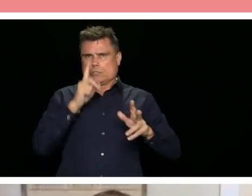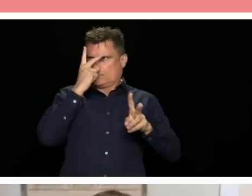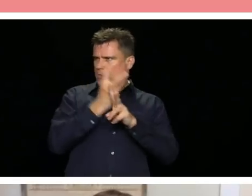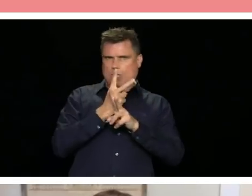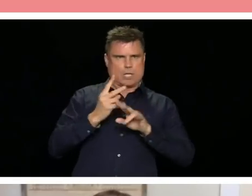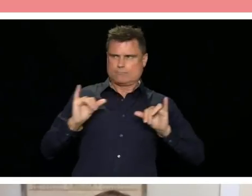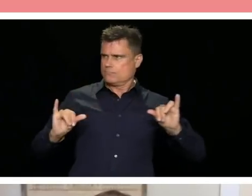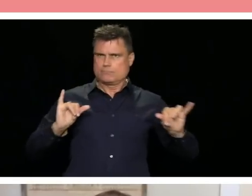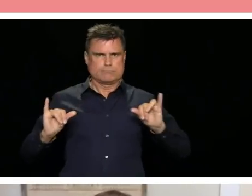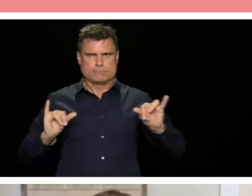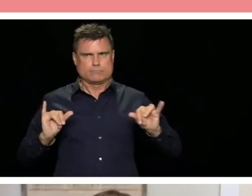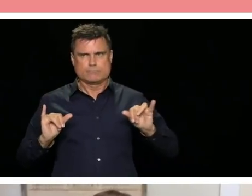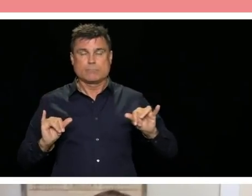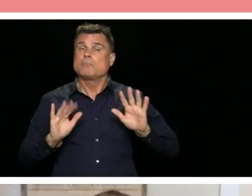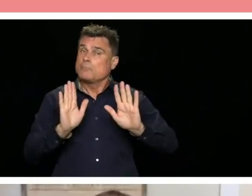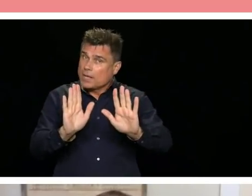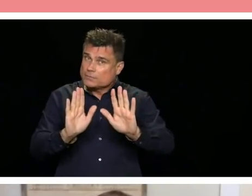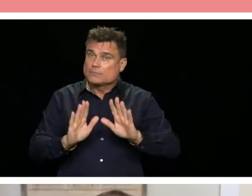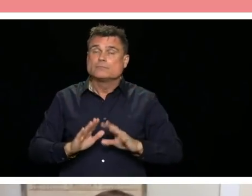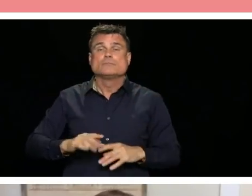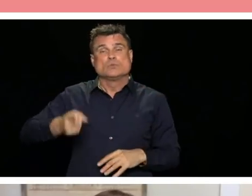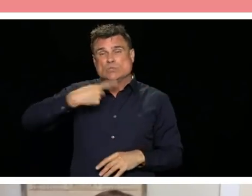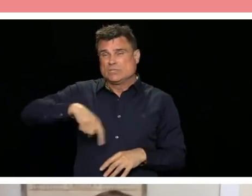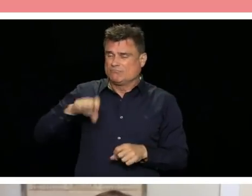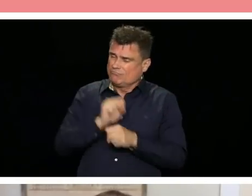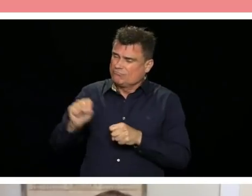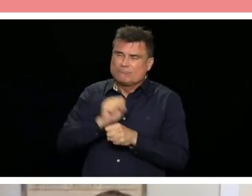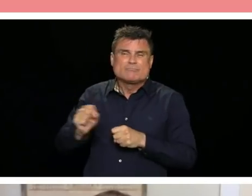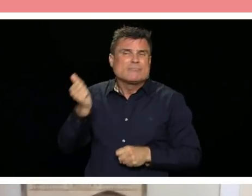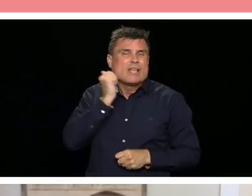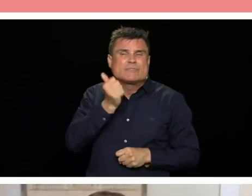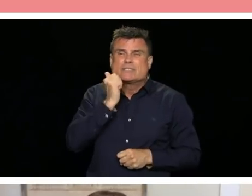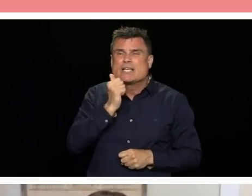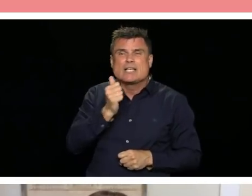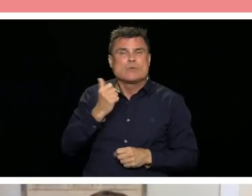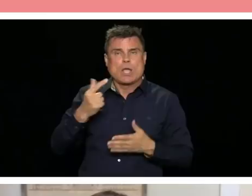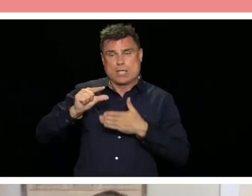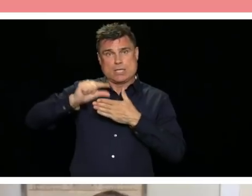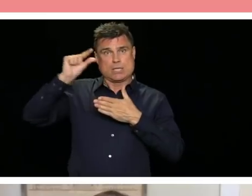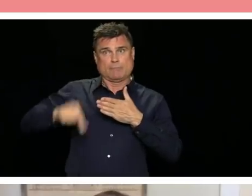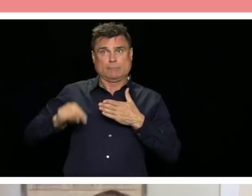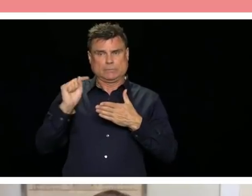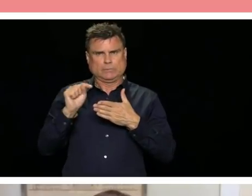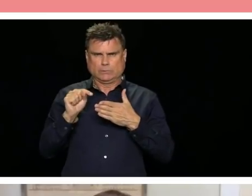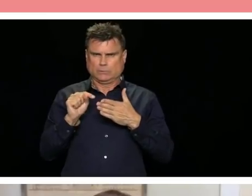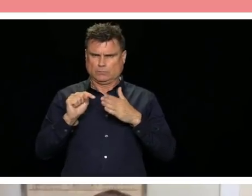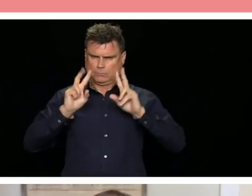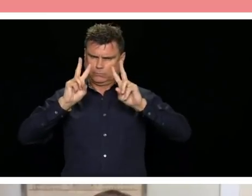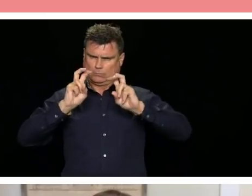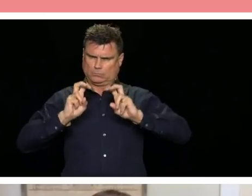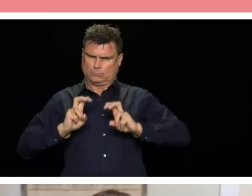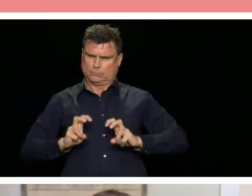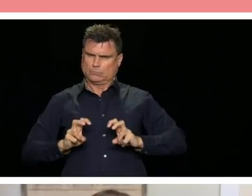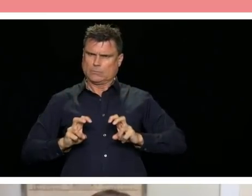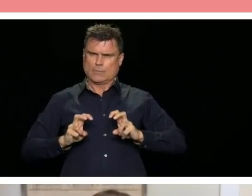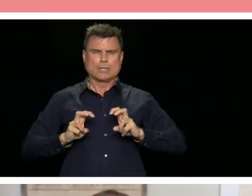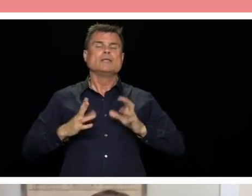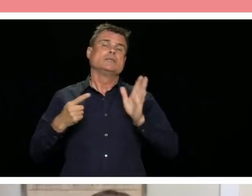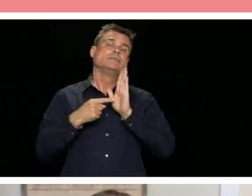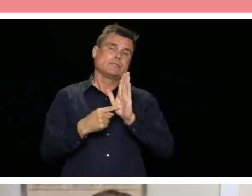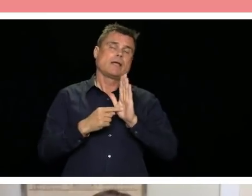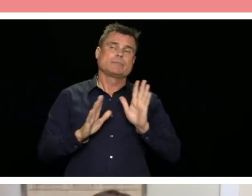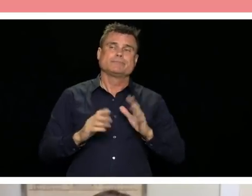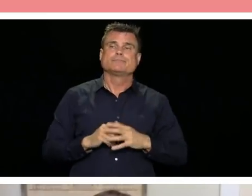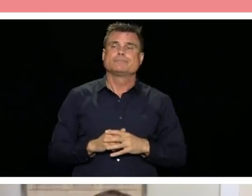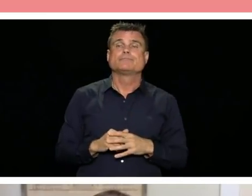what can we do as a government to support the sector. So for example, through our temporary emergency funding, that as enrollment